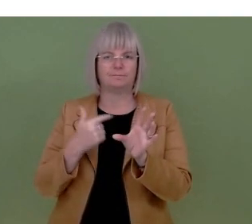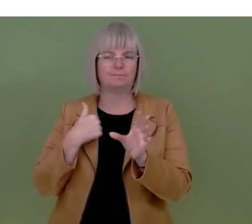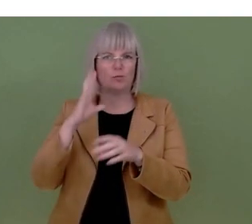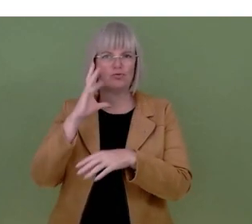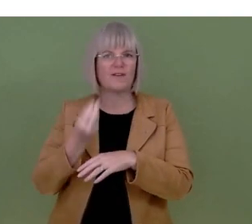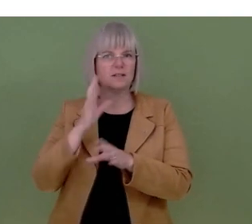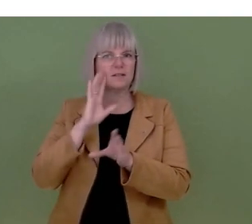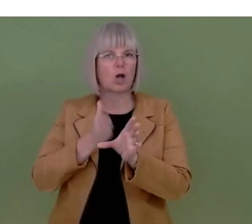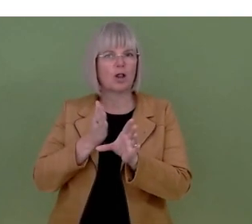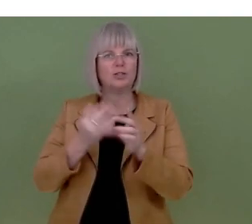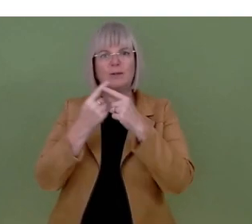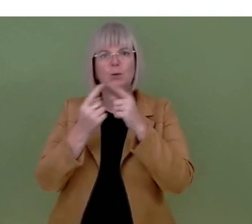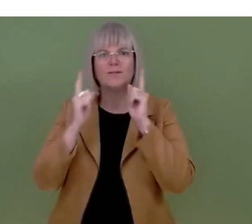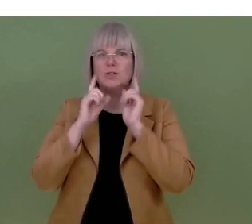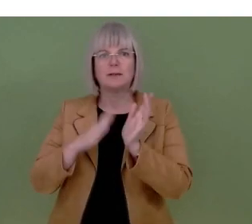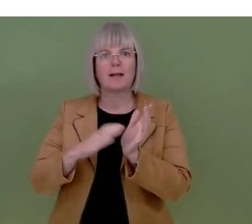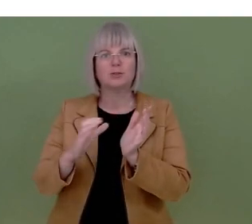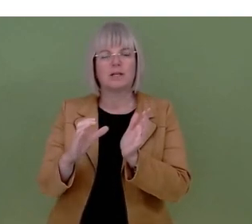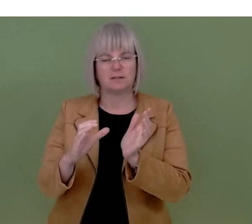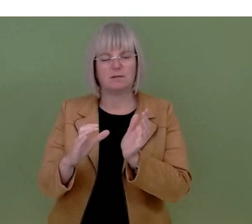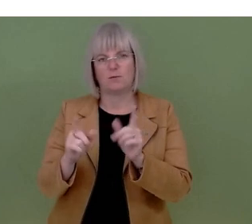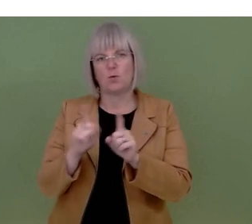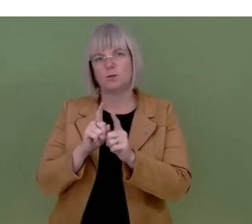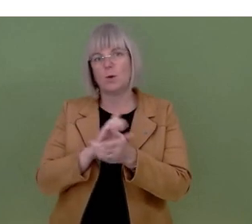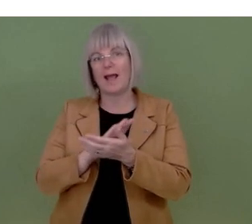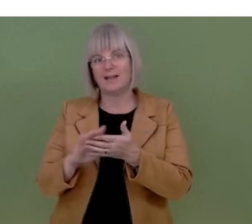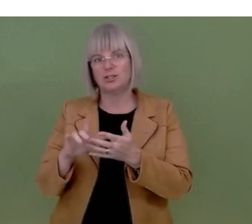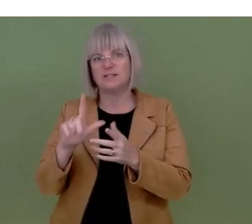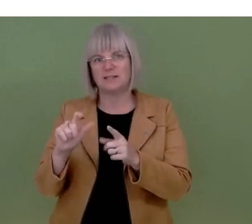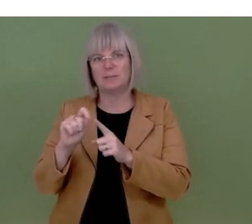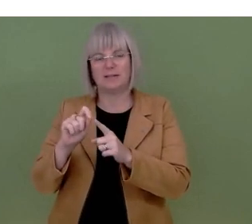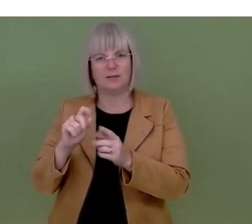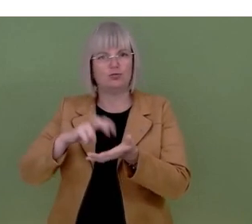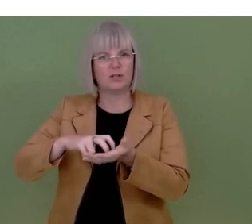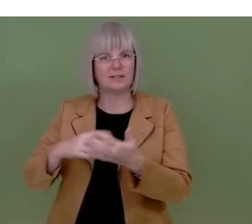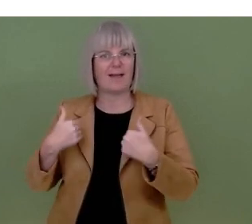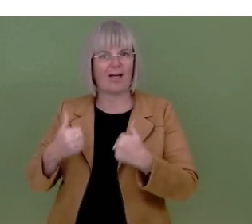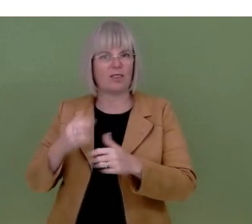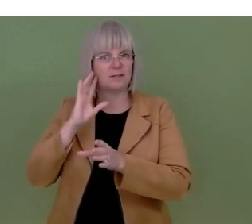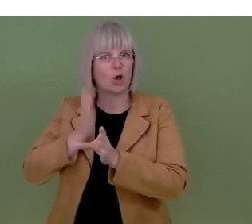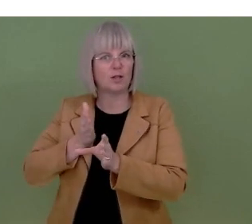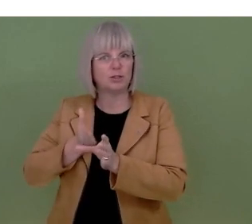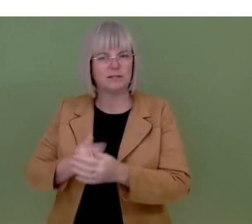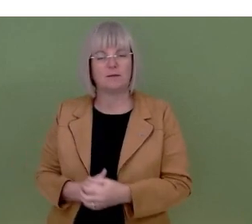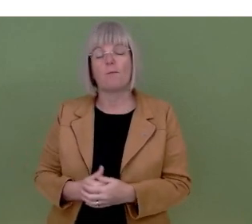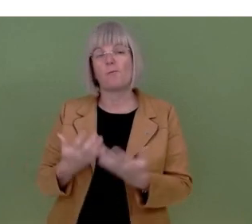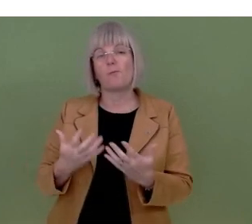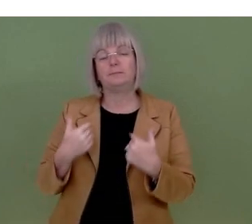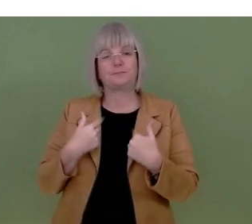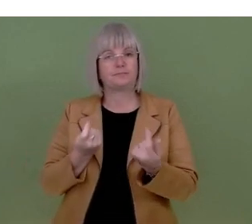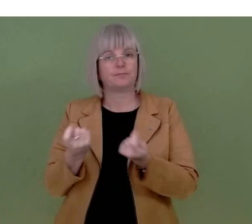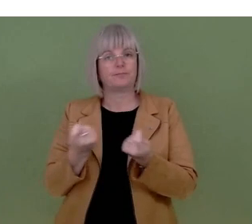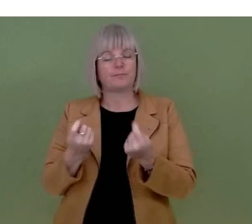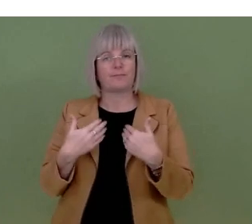Manchester, and I'm also an HCPC registered health psychologist. I'm the current chair of the Division of Health Psychology of the